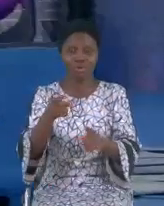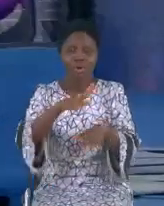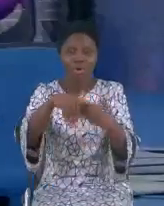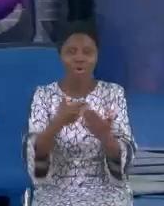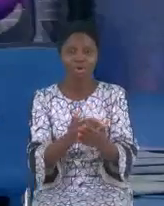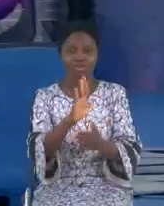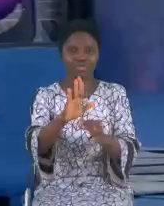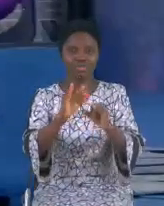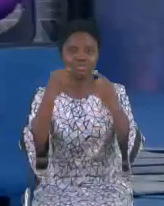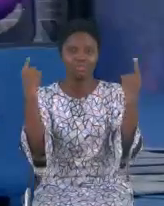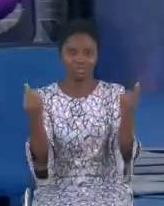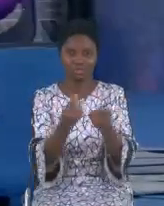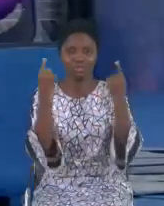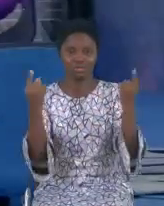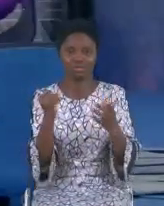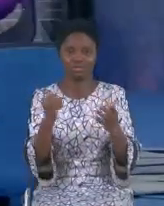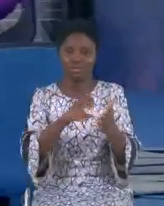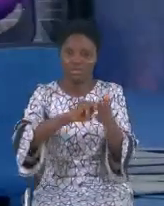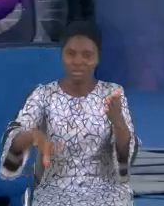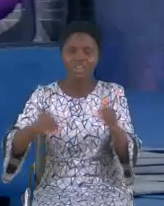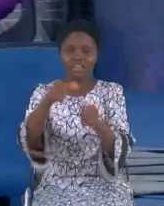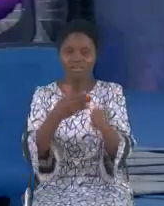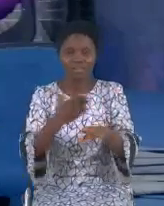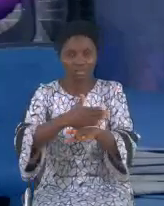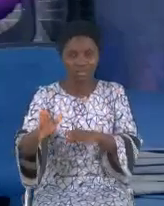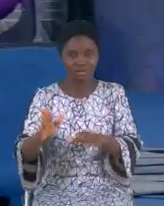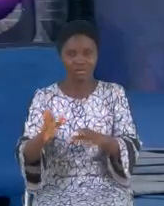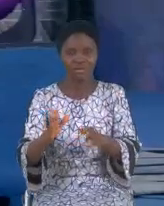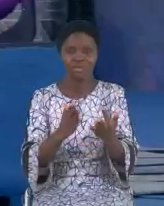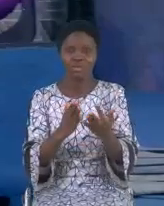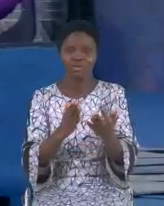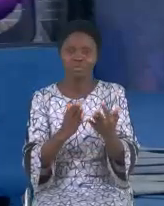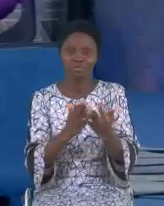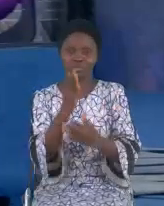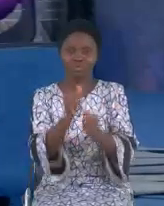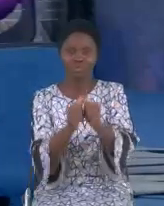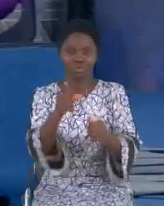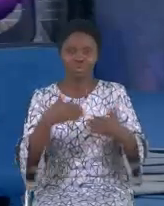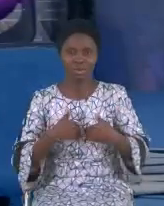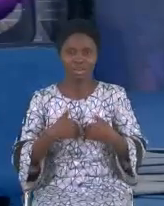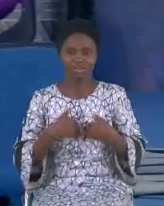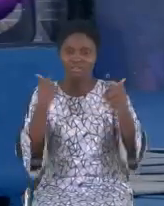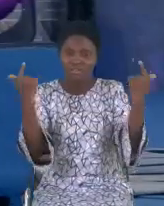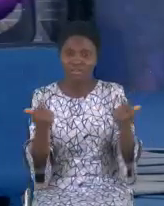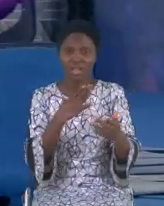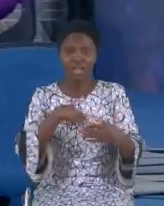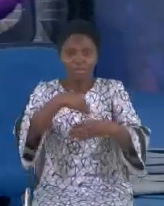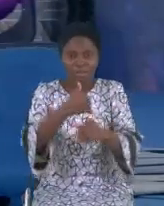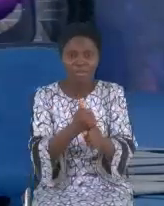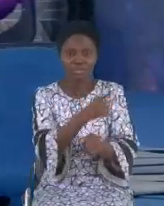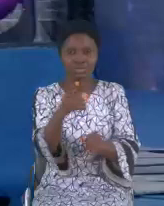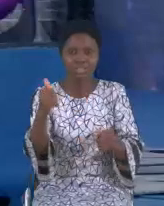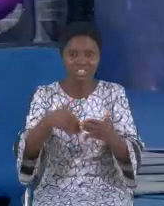Cast everything away whereby ye have transgressed, and make you a new heart and a